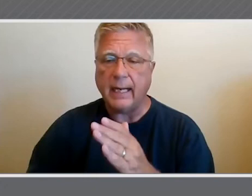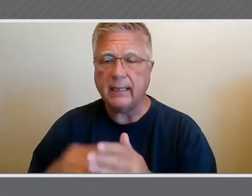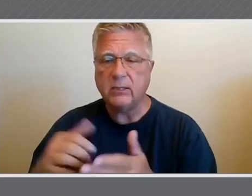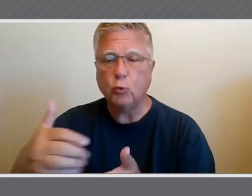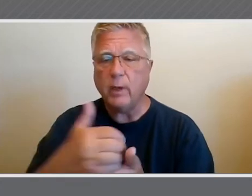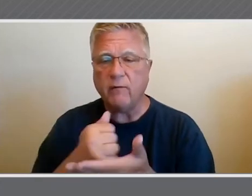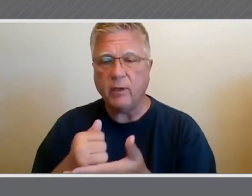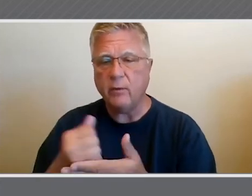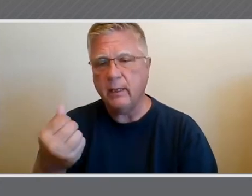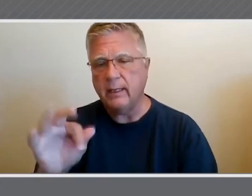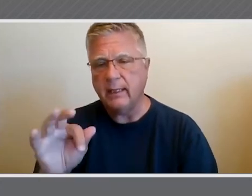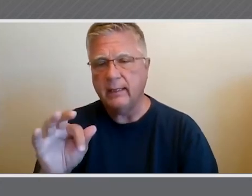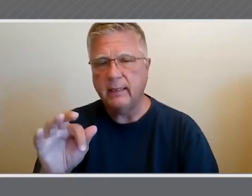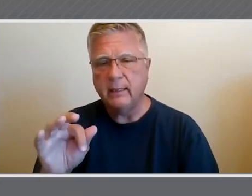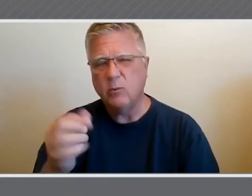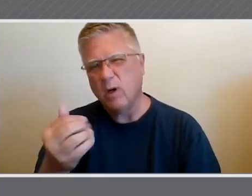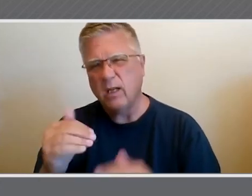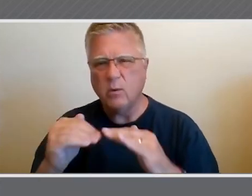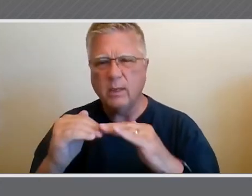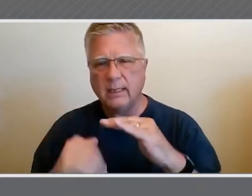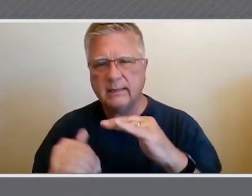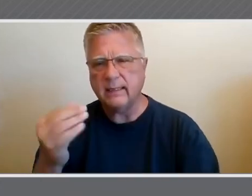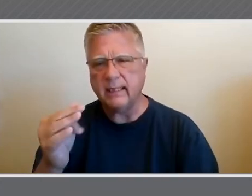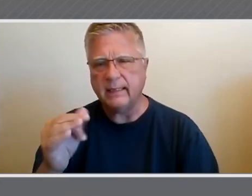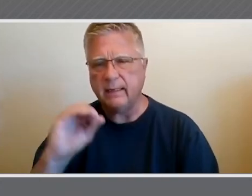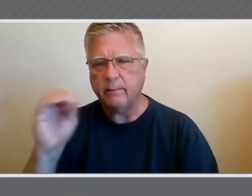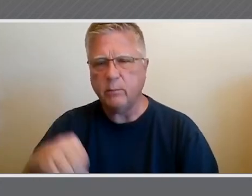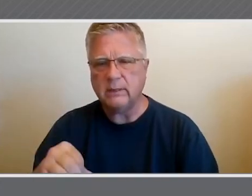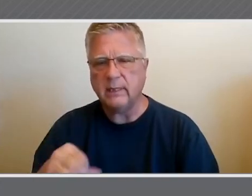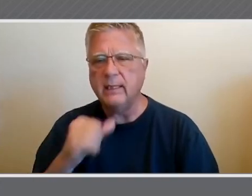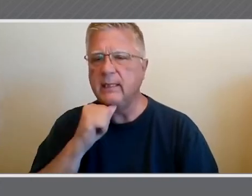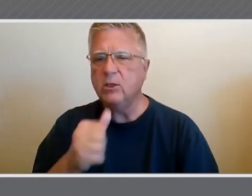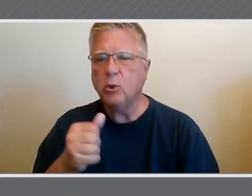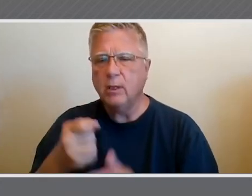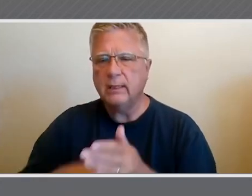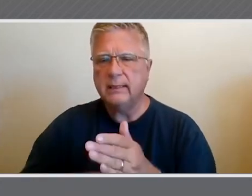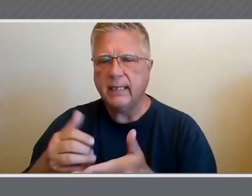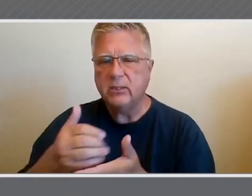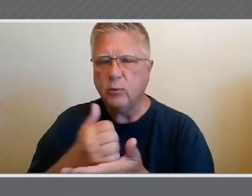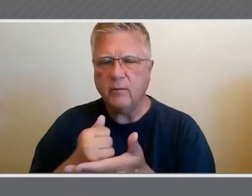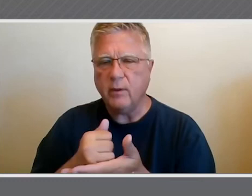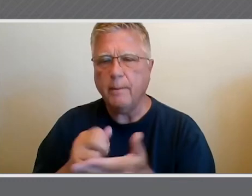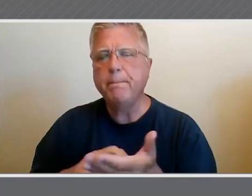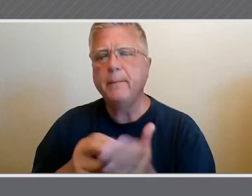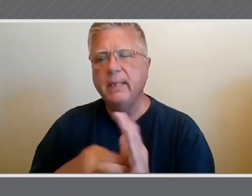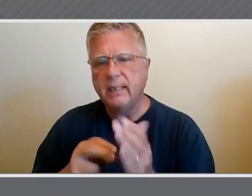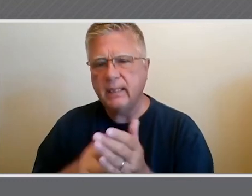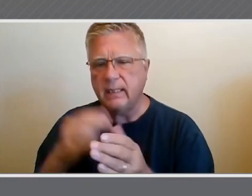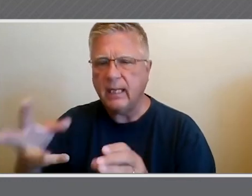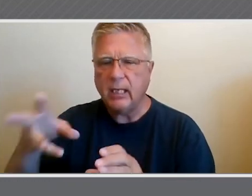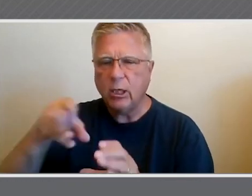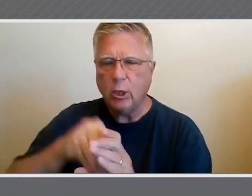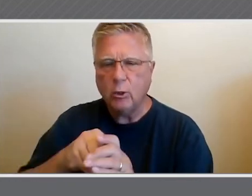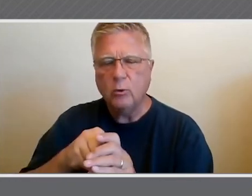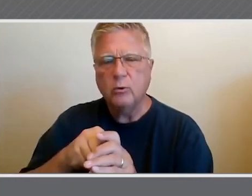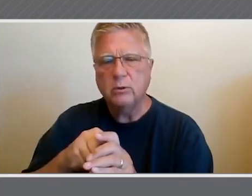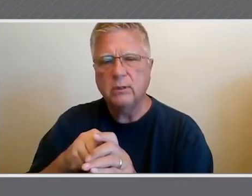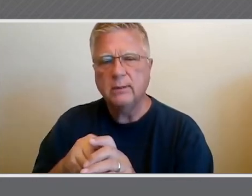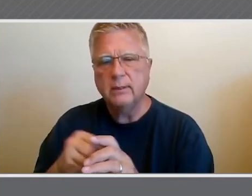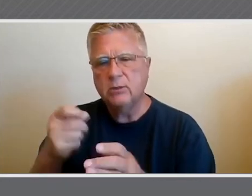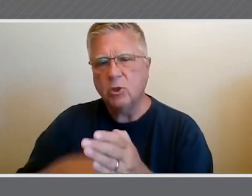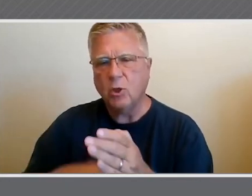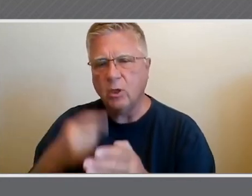and a little less than 19% is non-tax revenue. Non-tax revenue includes charges